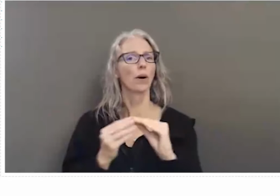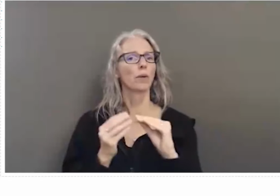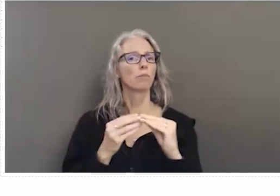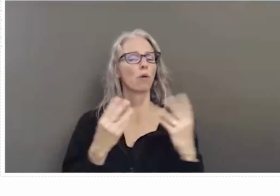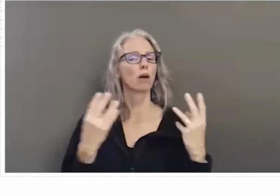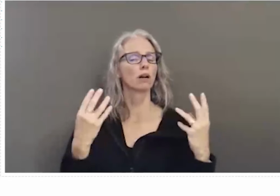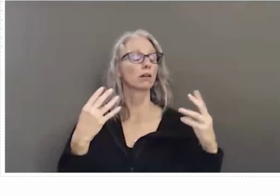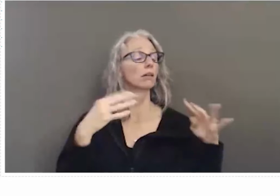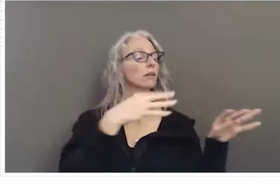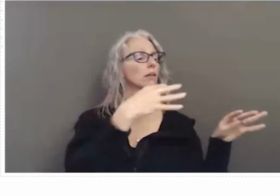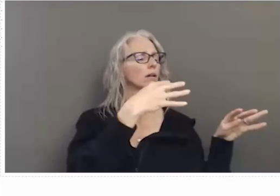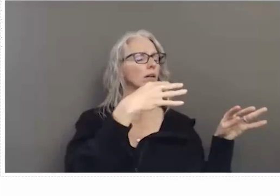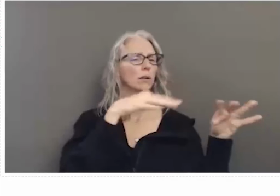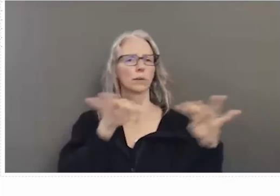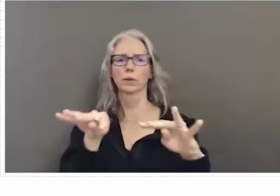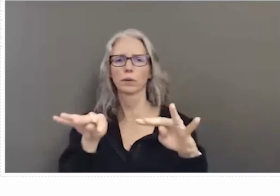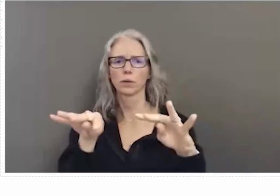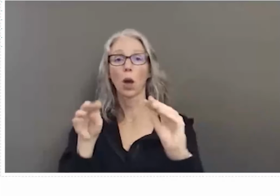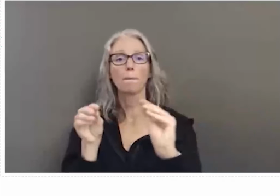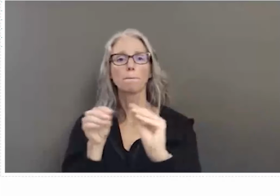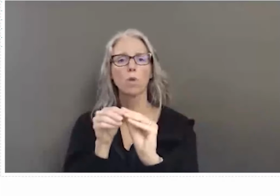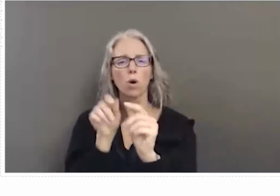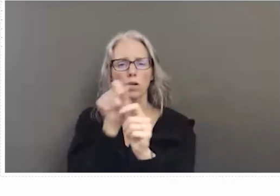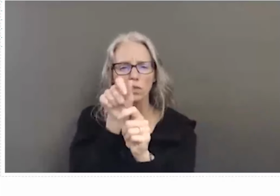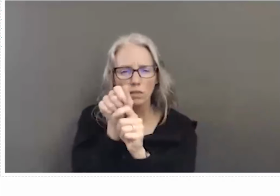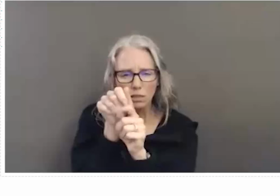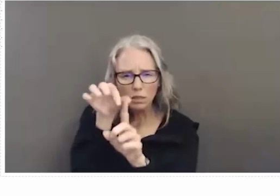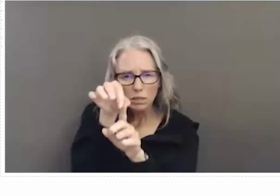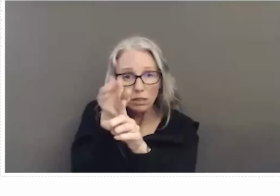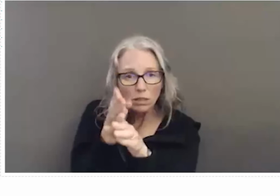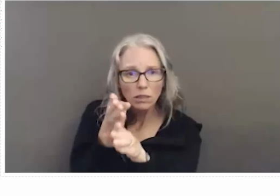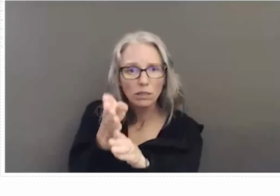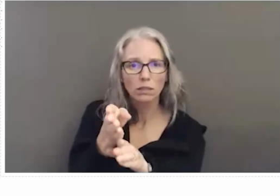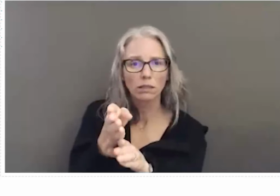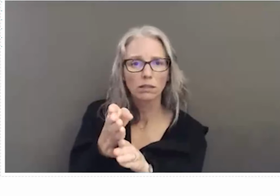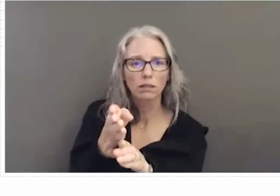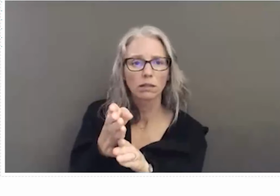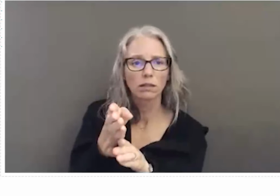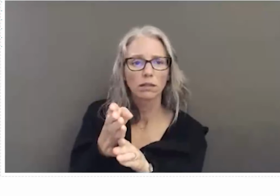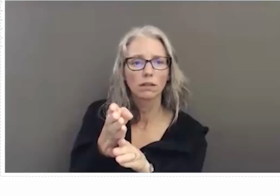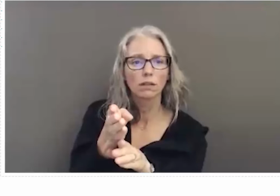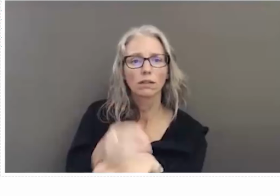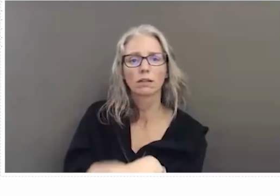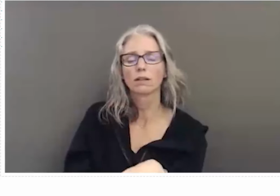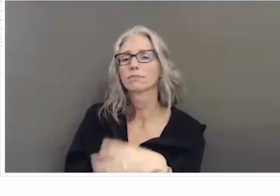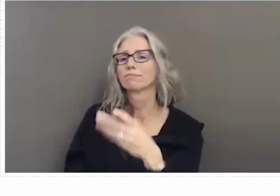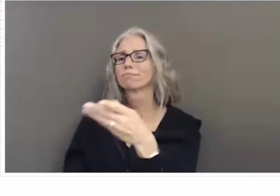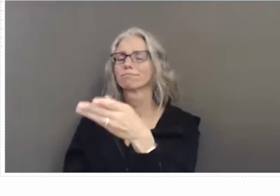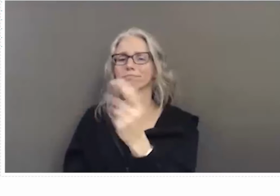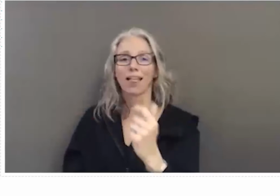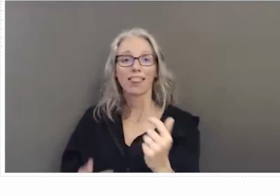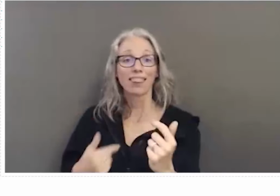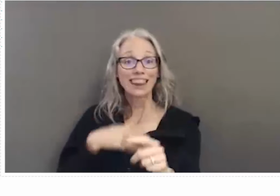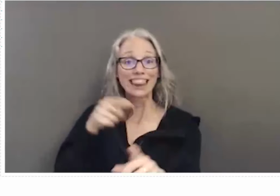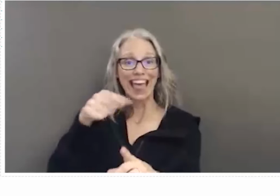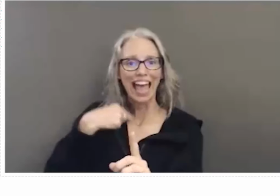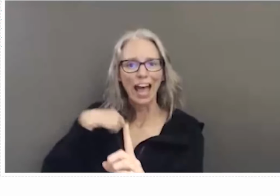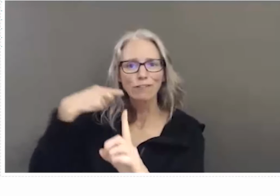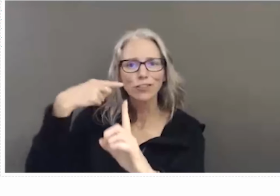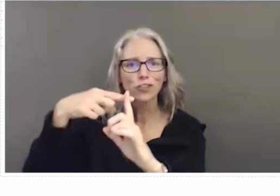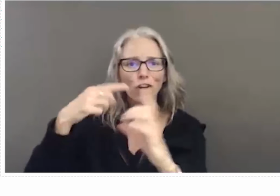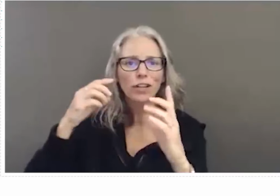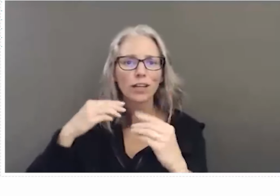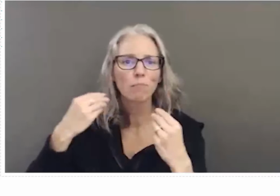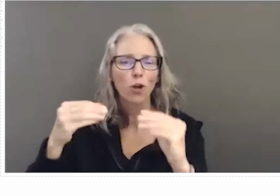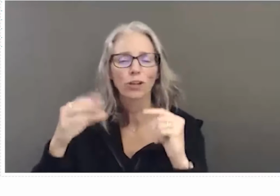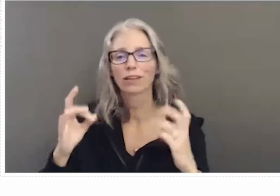it's better defined what they have in terms of assets, personality, target market, clientele, so on and so